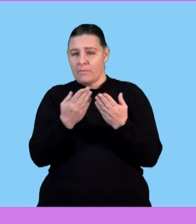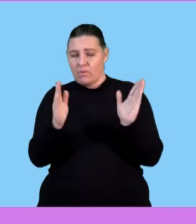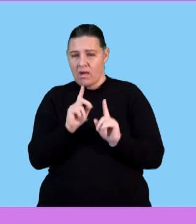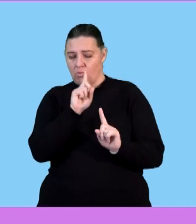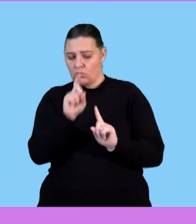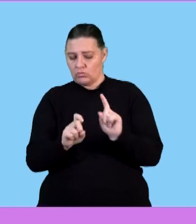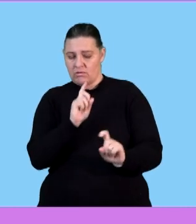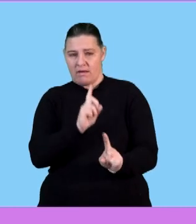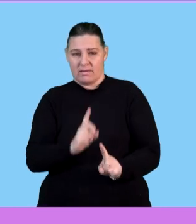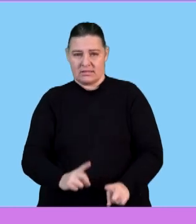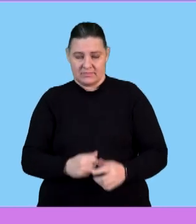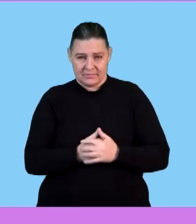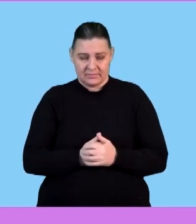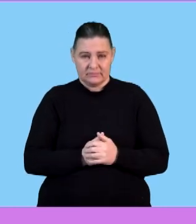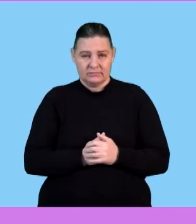get started.